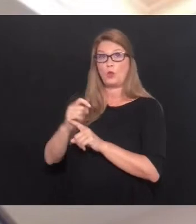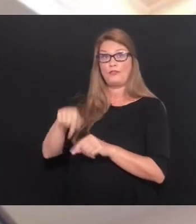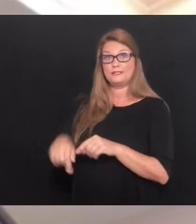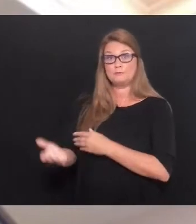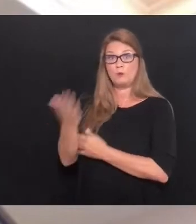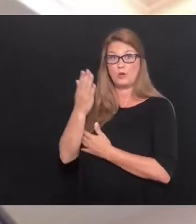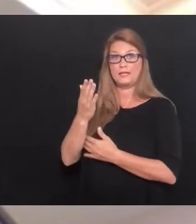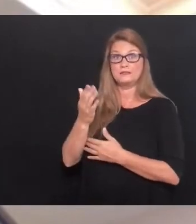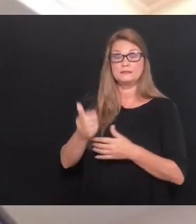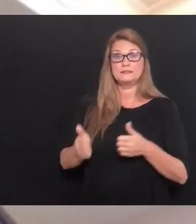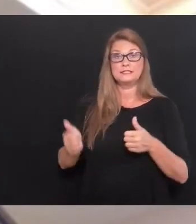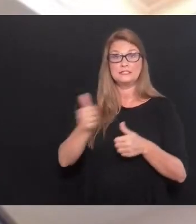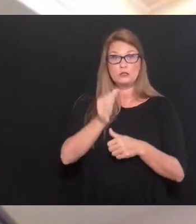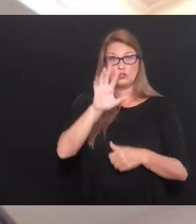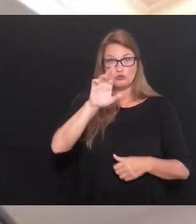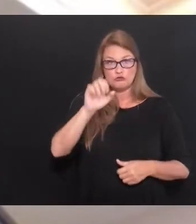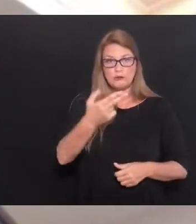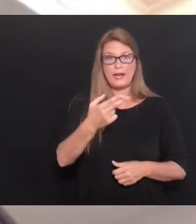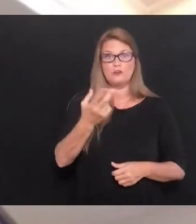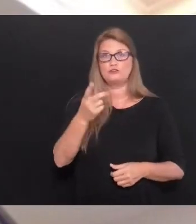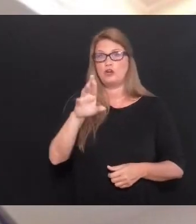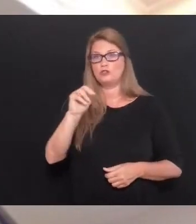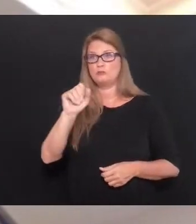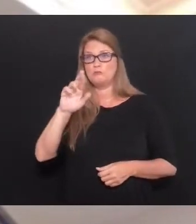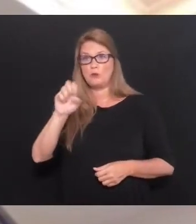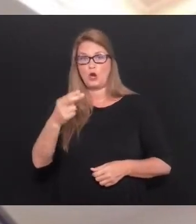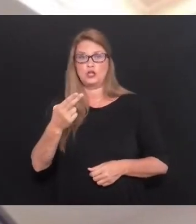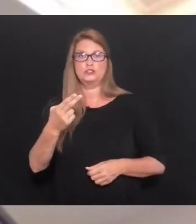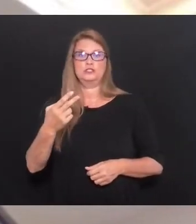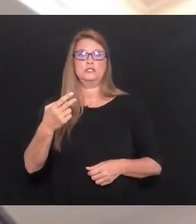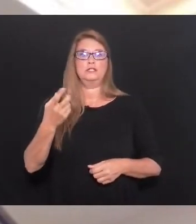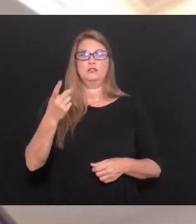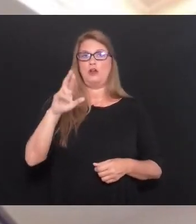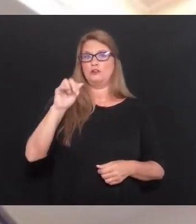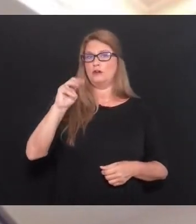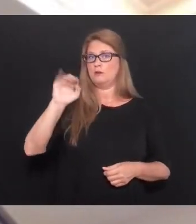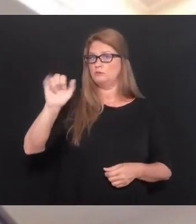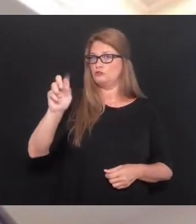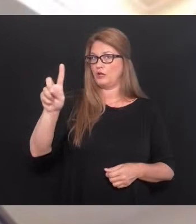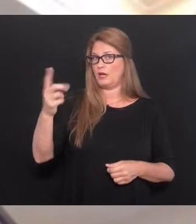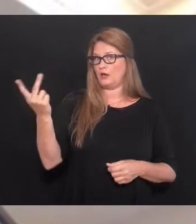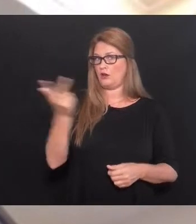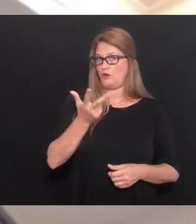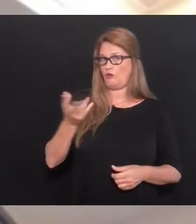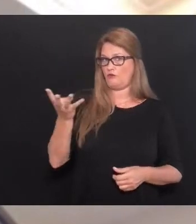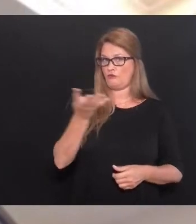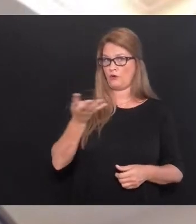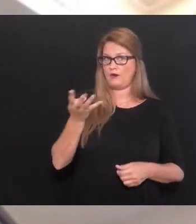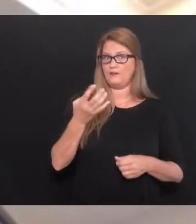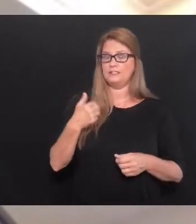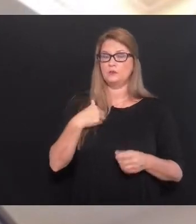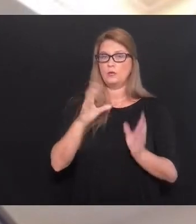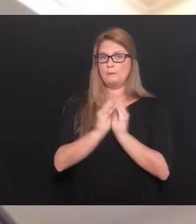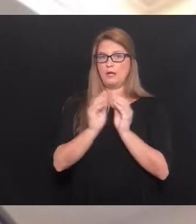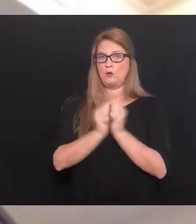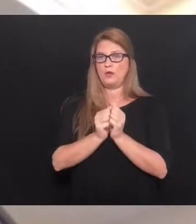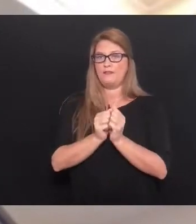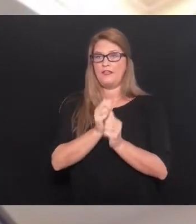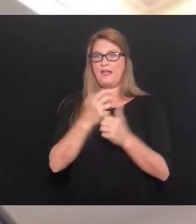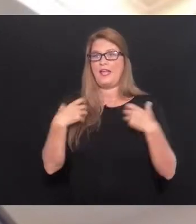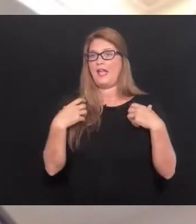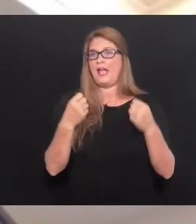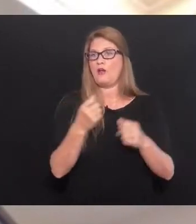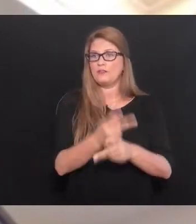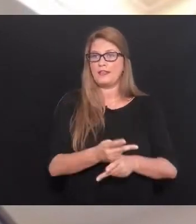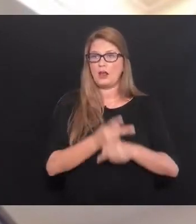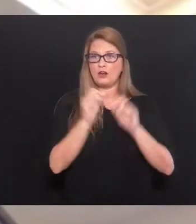Secretary Crouch, Dr. Marsh, Dr. Amjad, and I with the Healthcare Association, the Nursing Home and Assisted